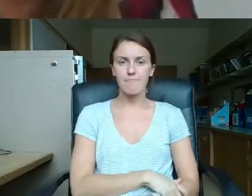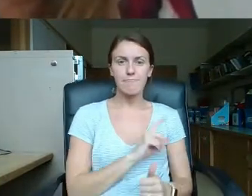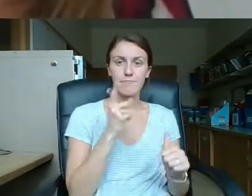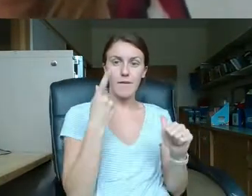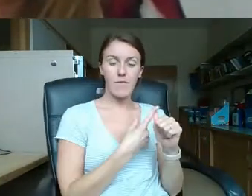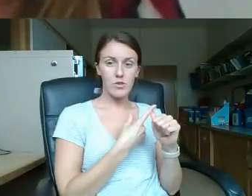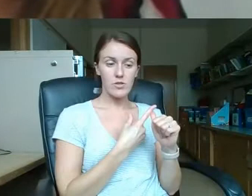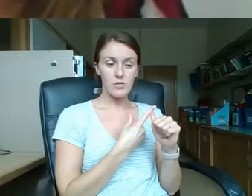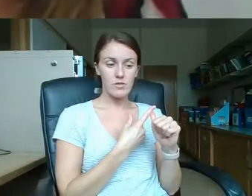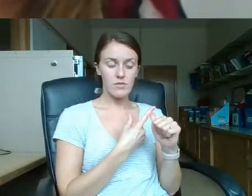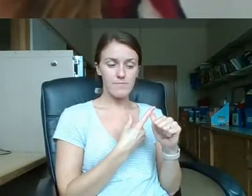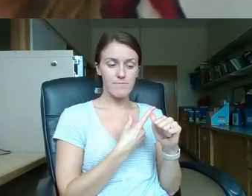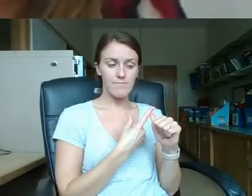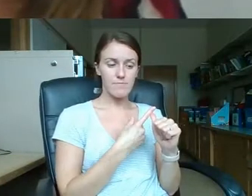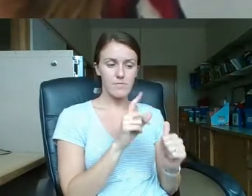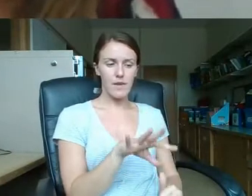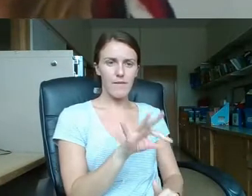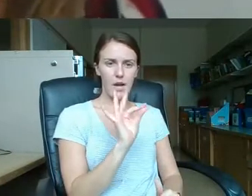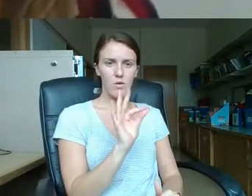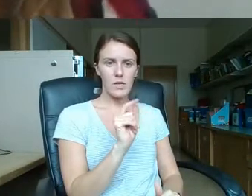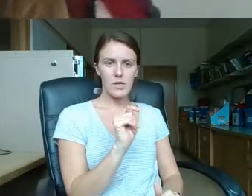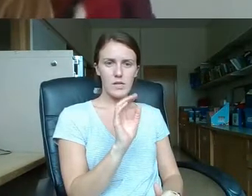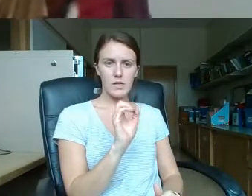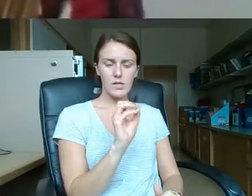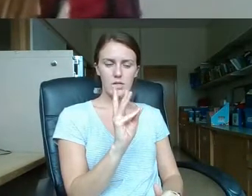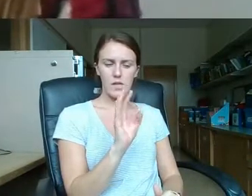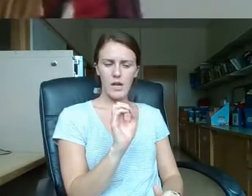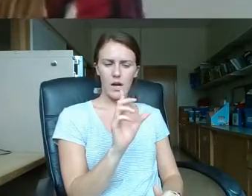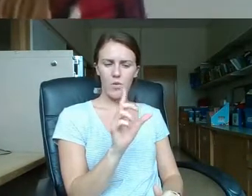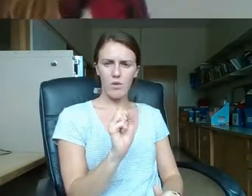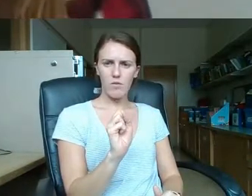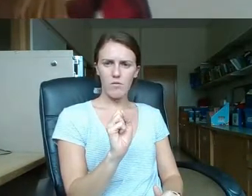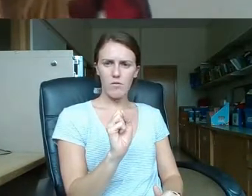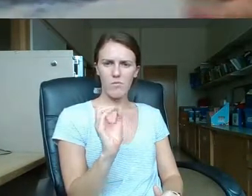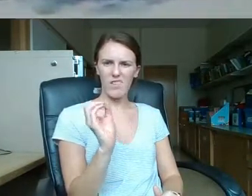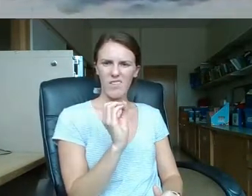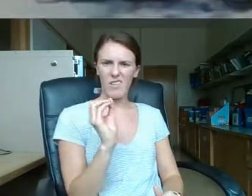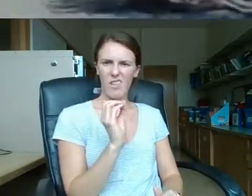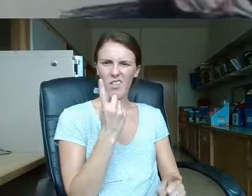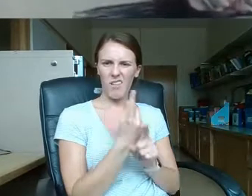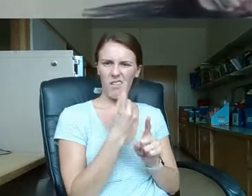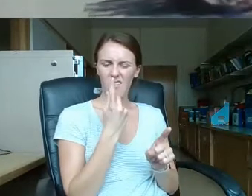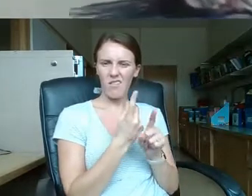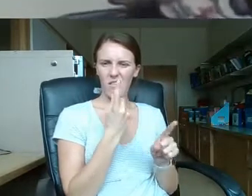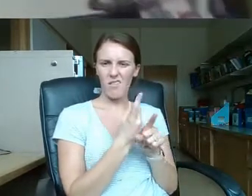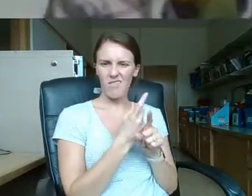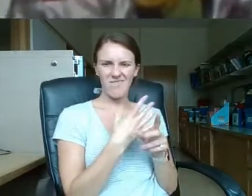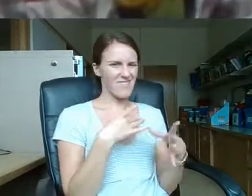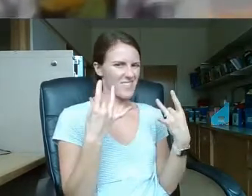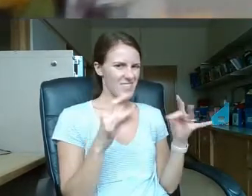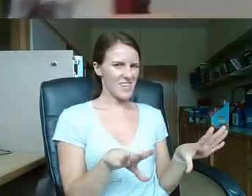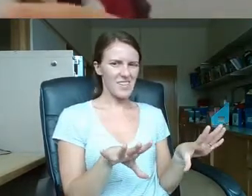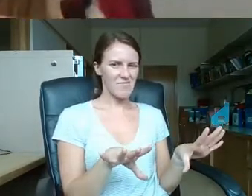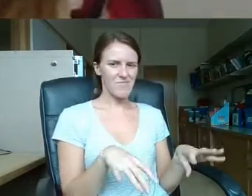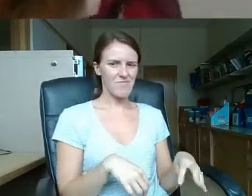First, he came to a pile of fancy towels and washcloths, but nothing was the right size or color for a